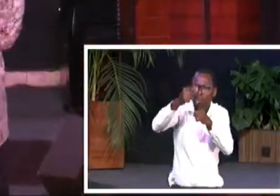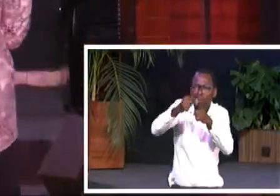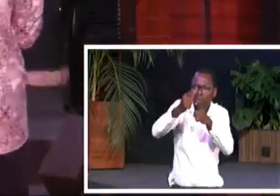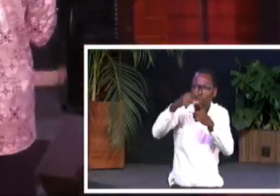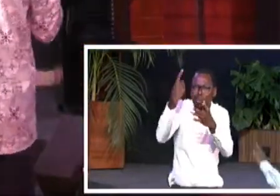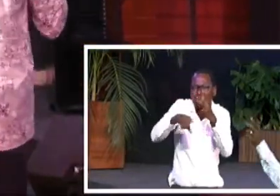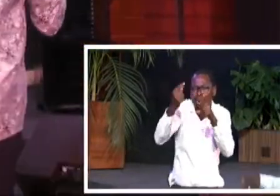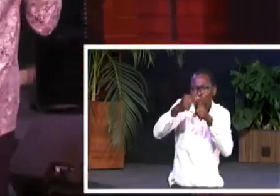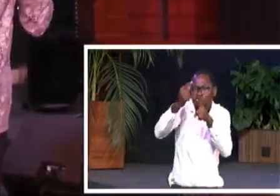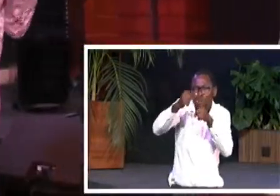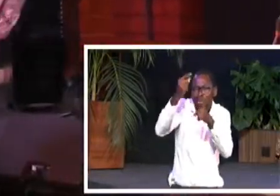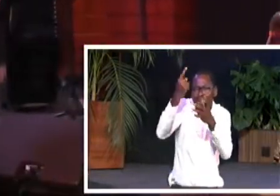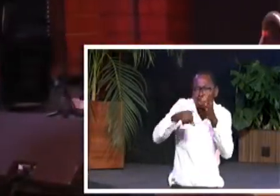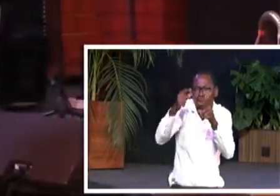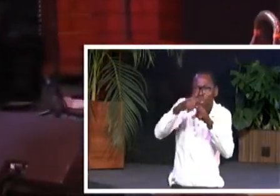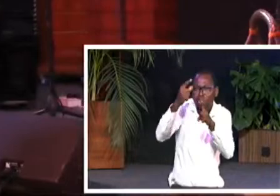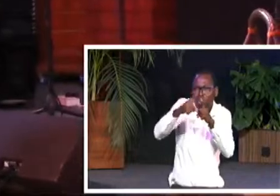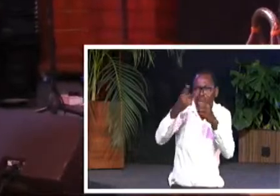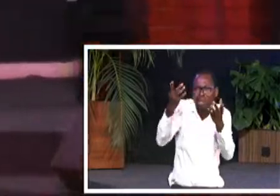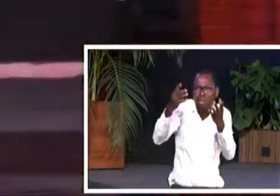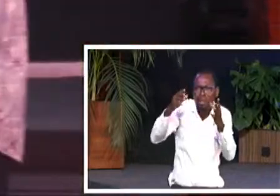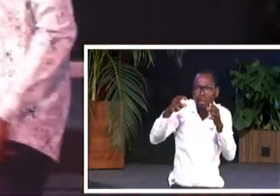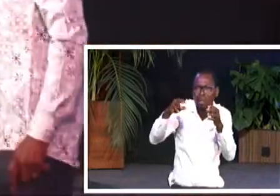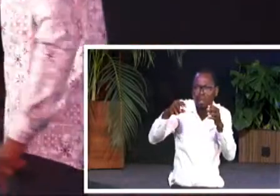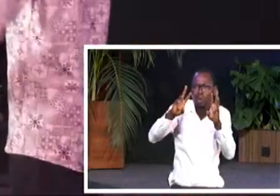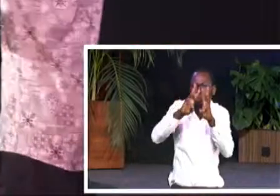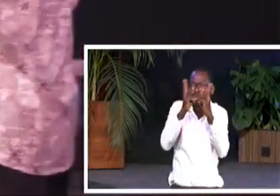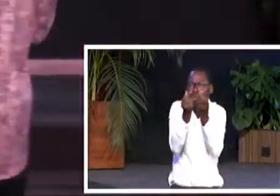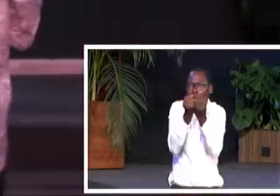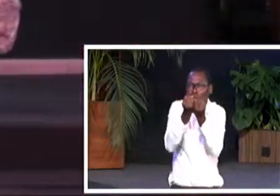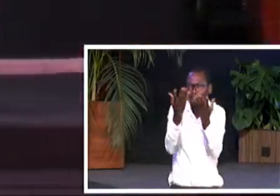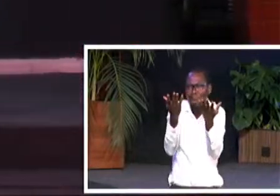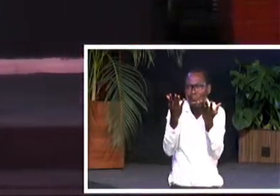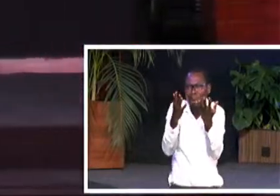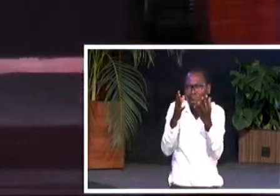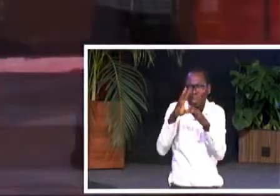What word will you describe the show with? I want to hear from my friends.